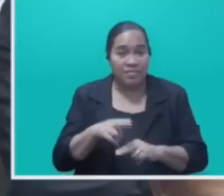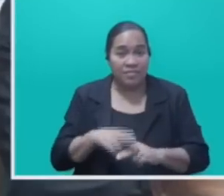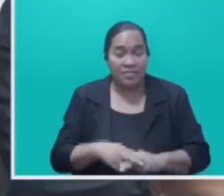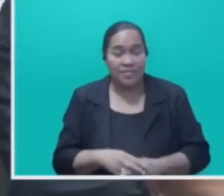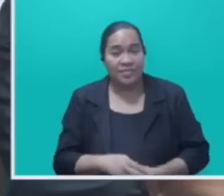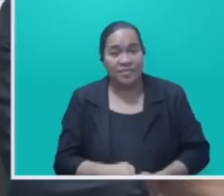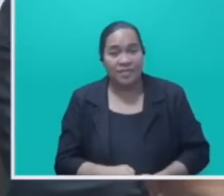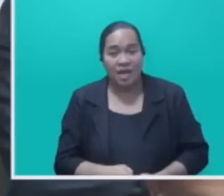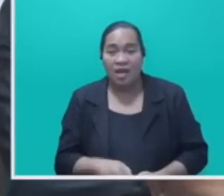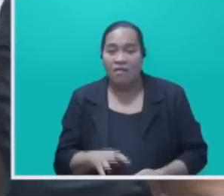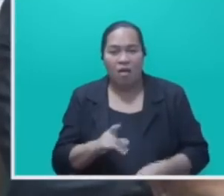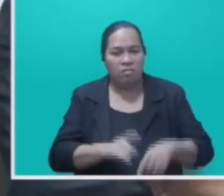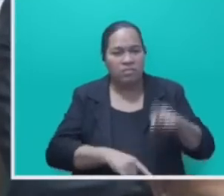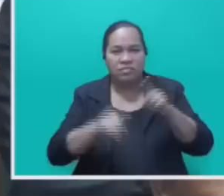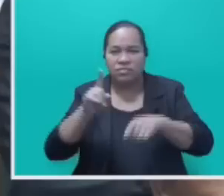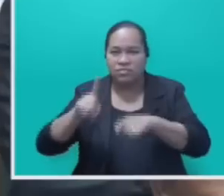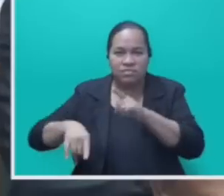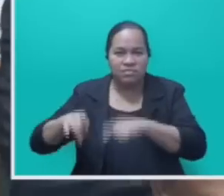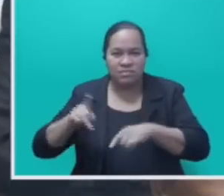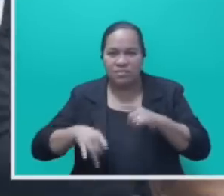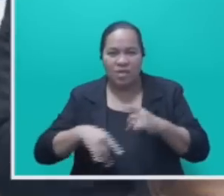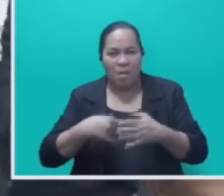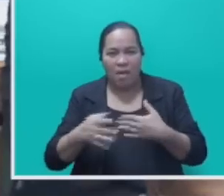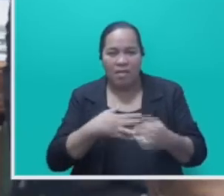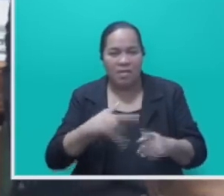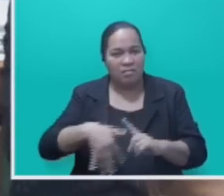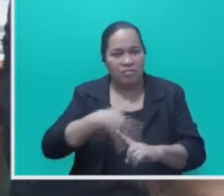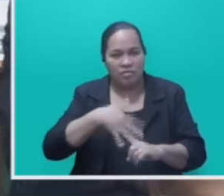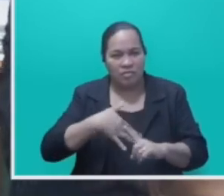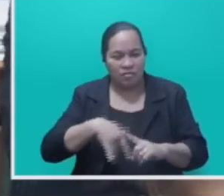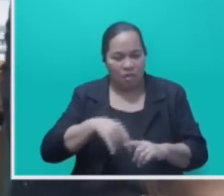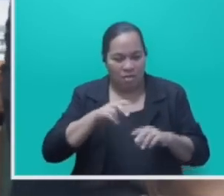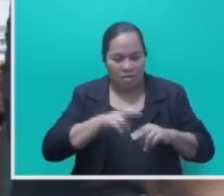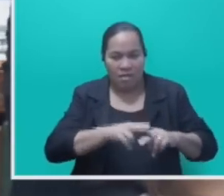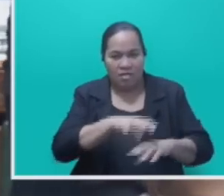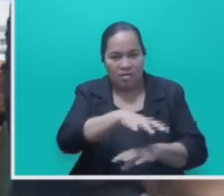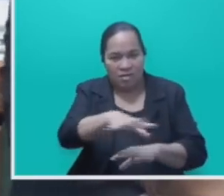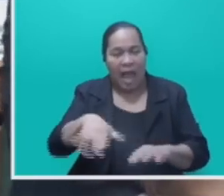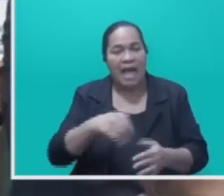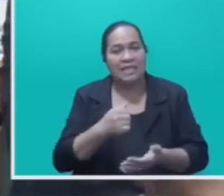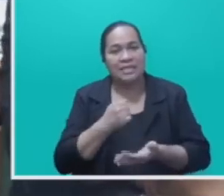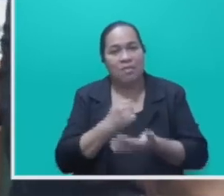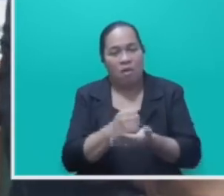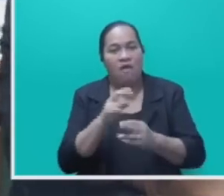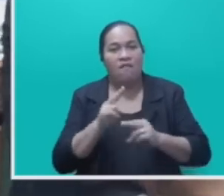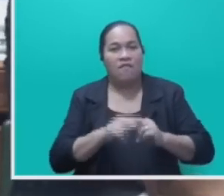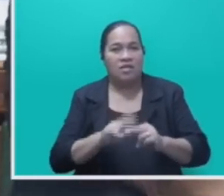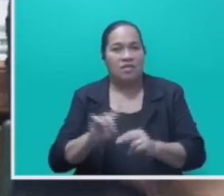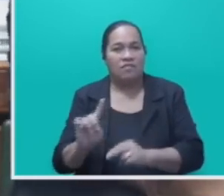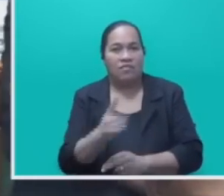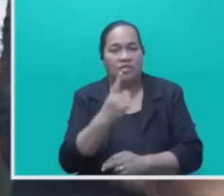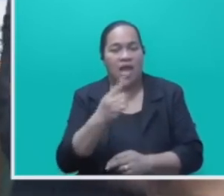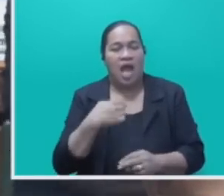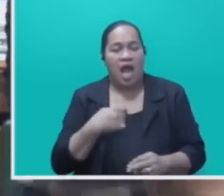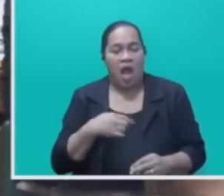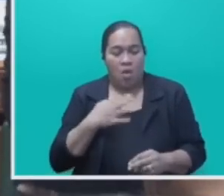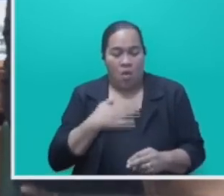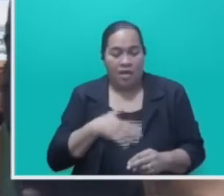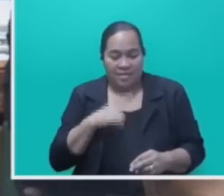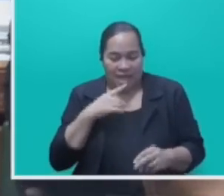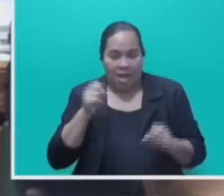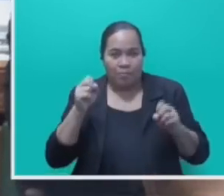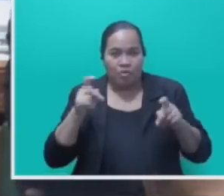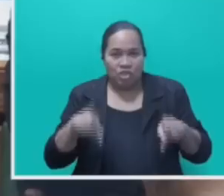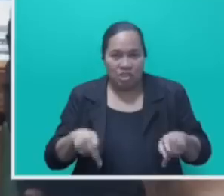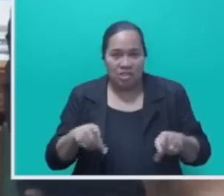many Fijians from all walks of life, from all parts of Fiji, supported Fiji First. I wish to take this